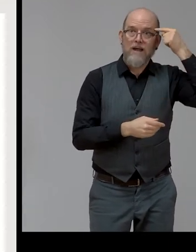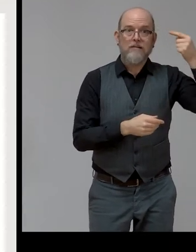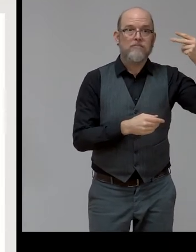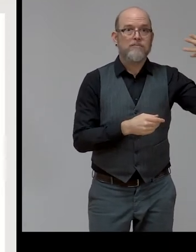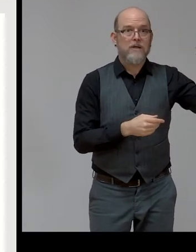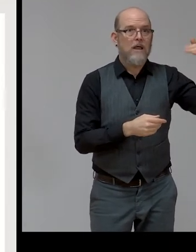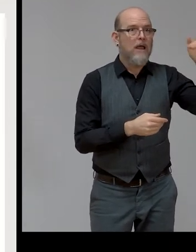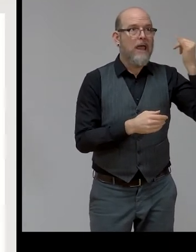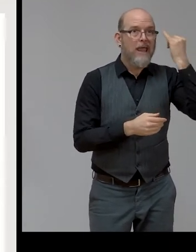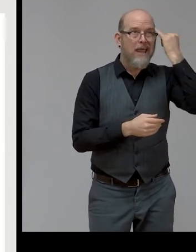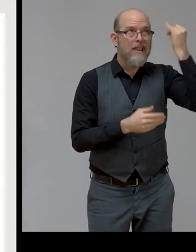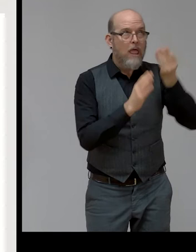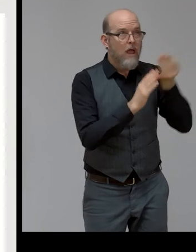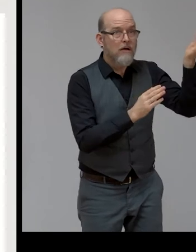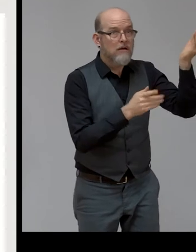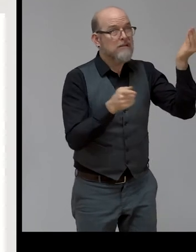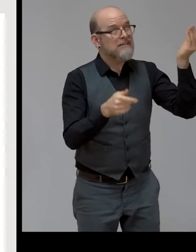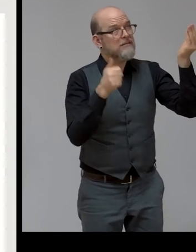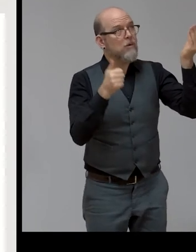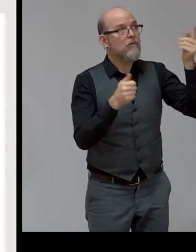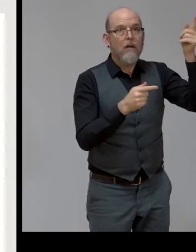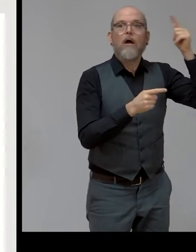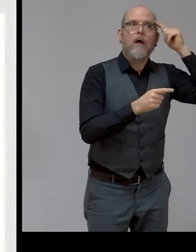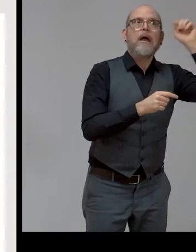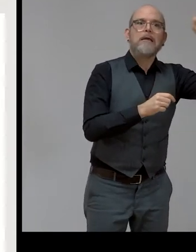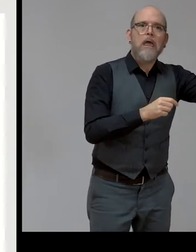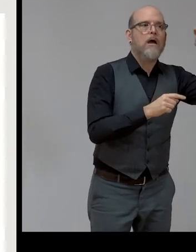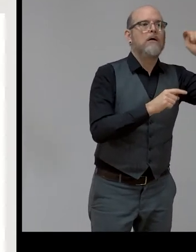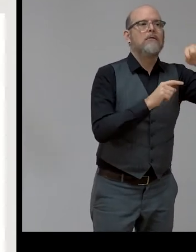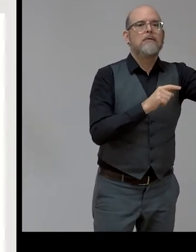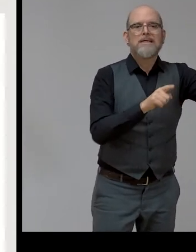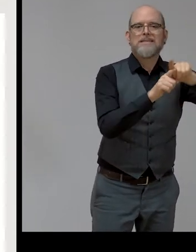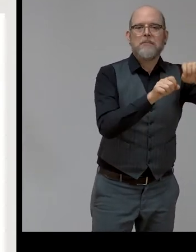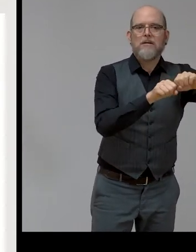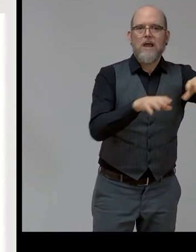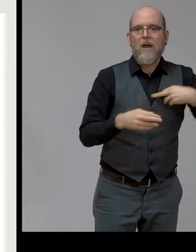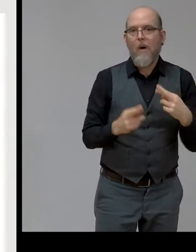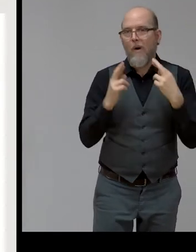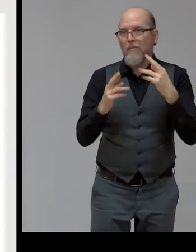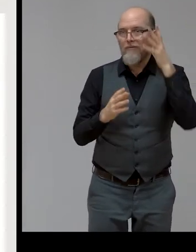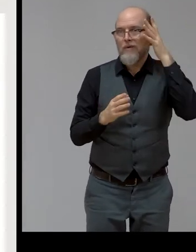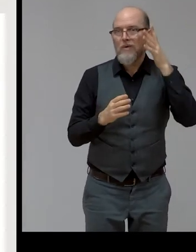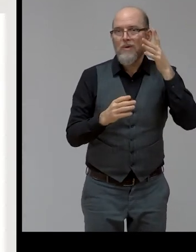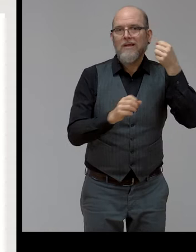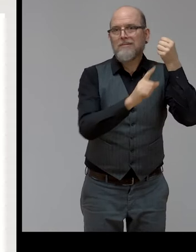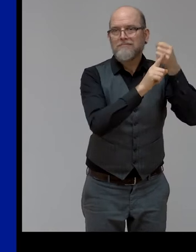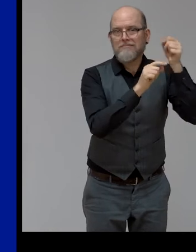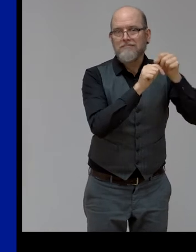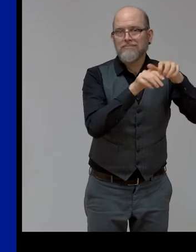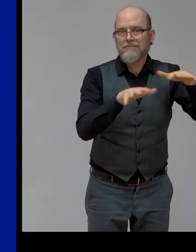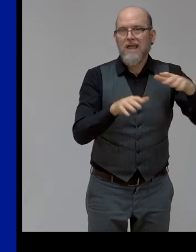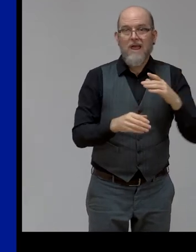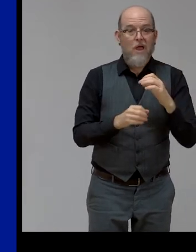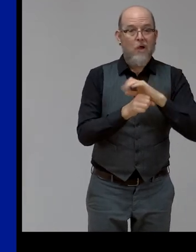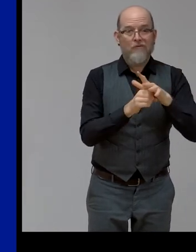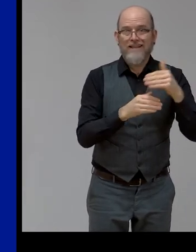started this collaboration, and I hope after the pandemic, they will continue.